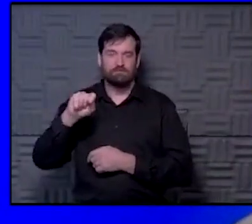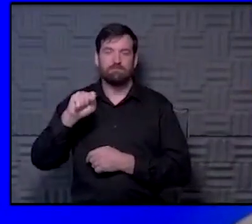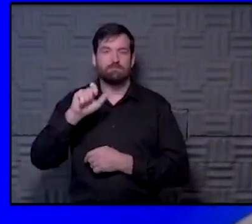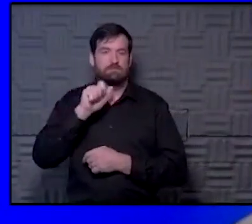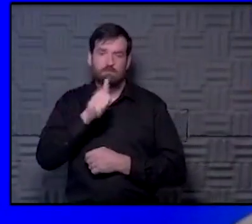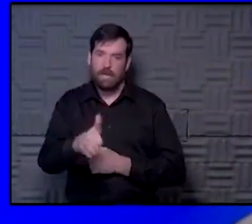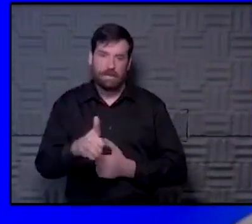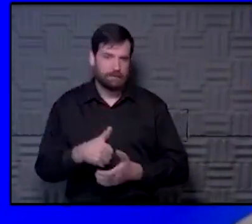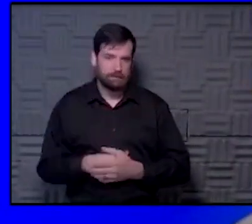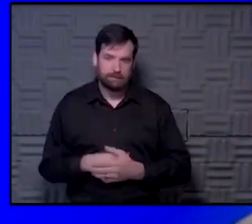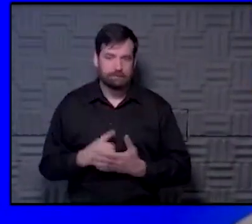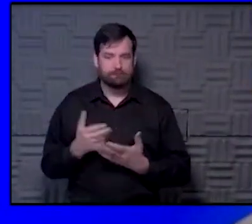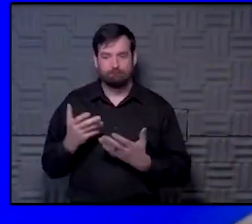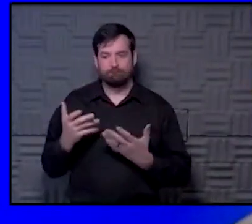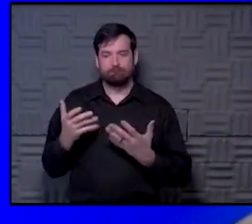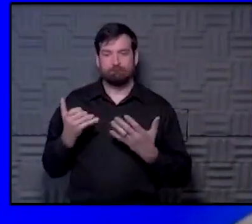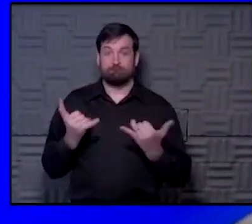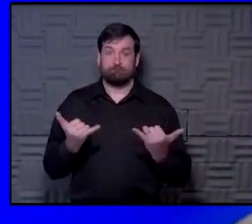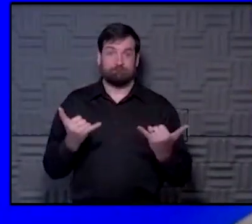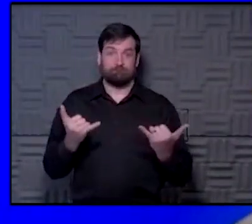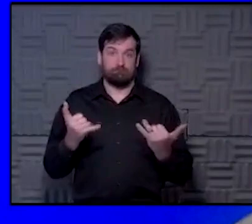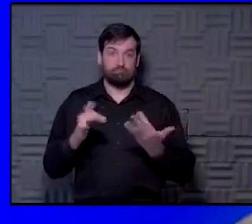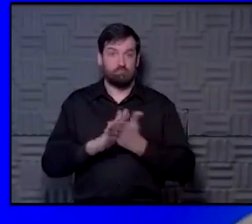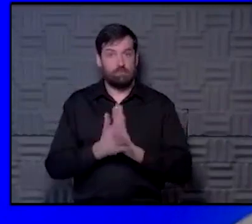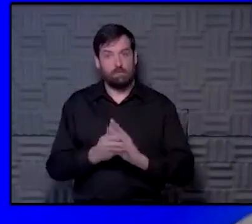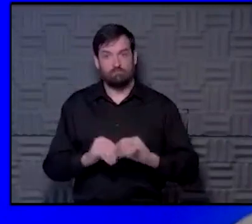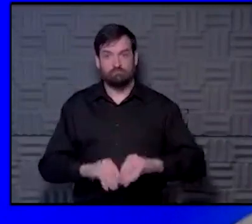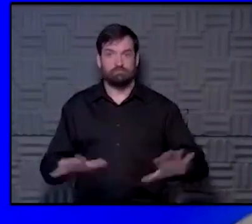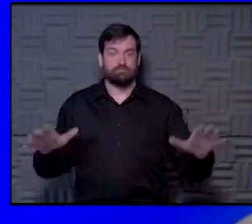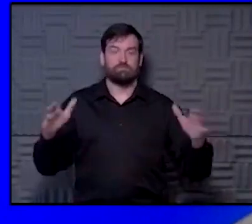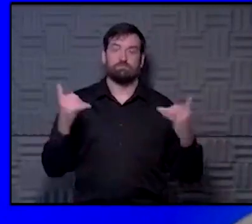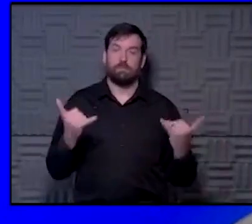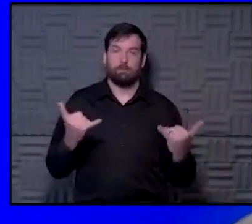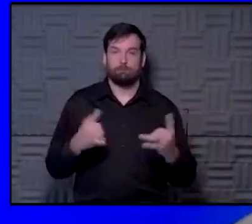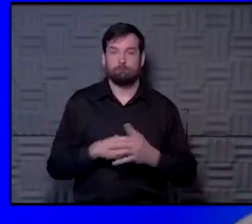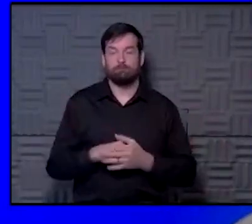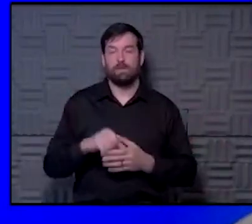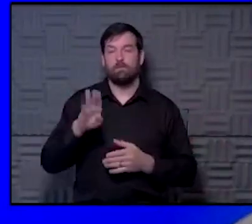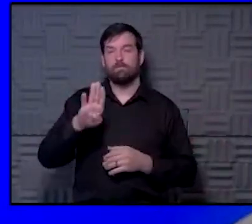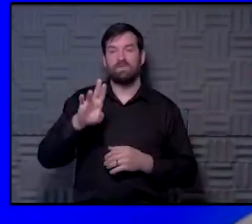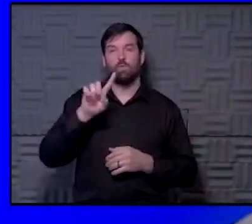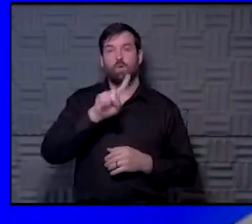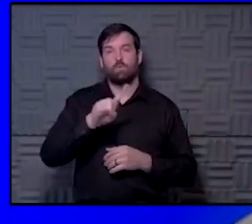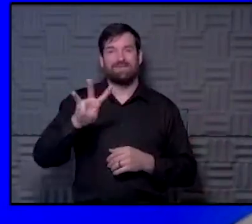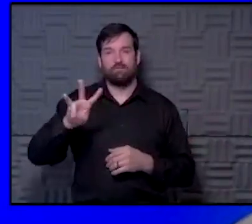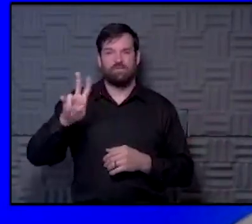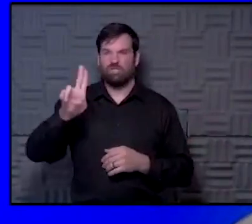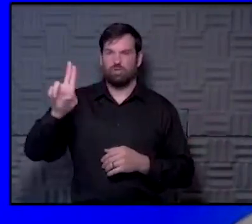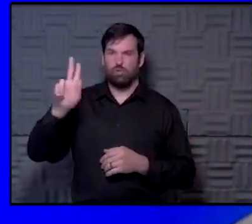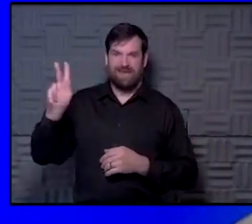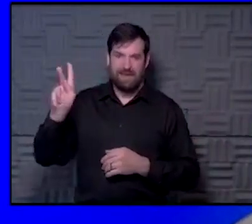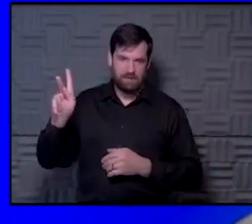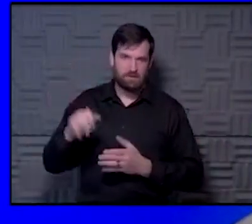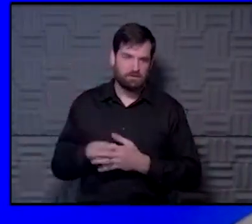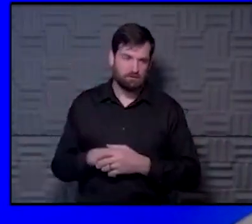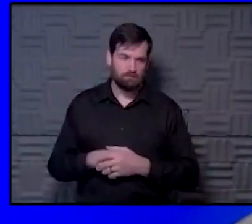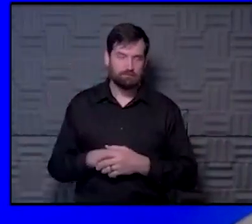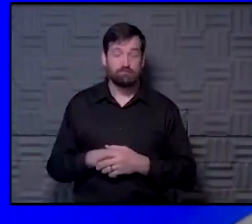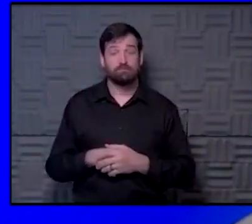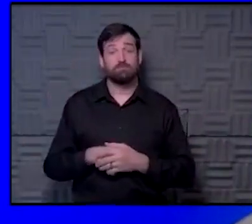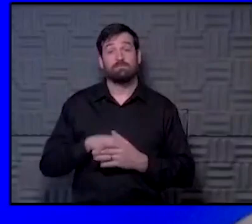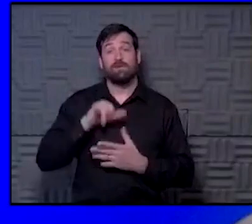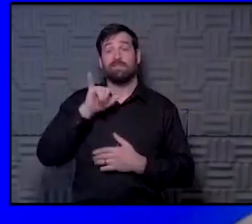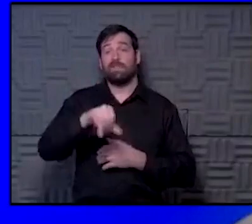than the variant that has become more common in the United States now, the B117, the UK variant. So that